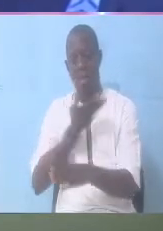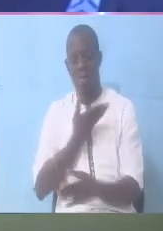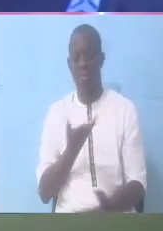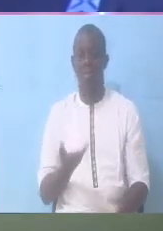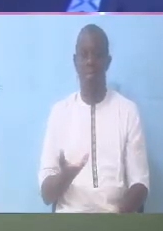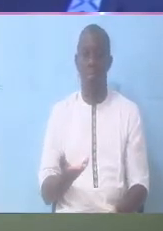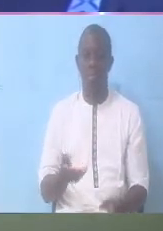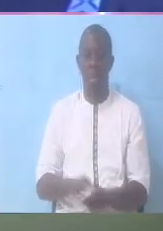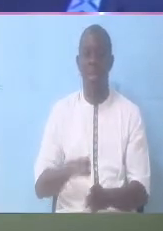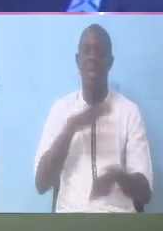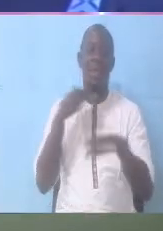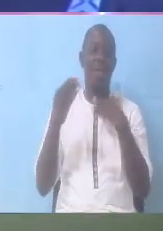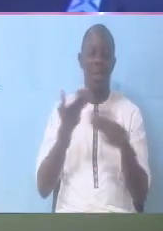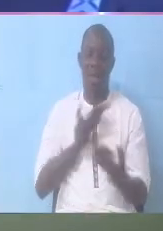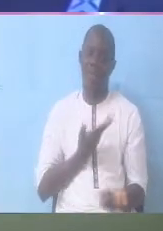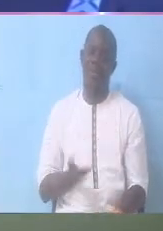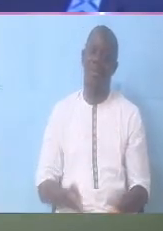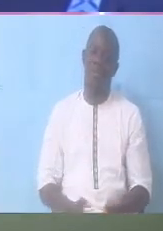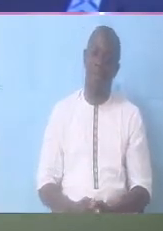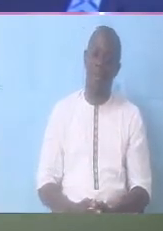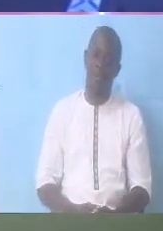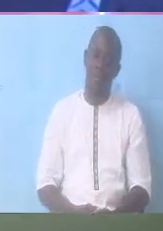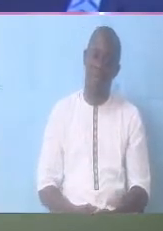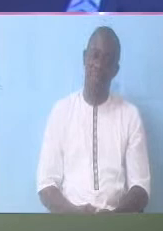They were murdered.